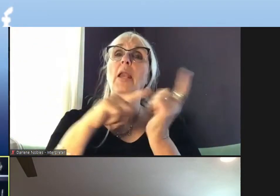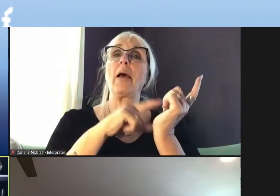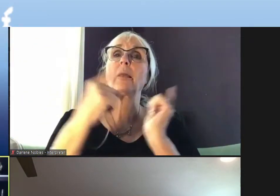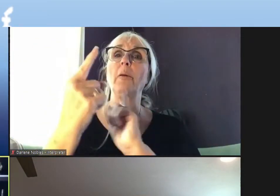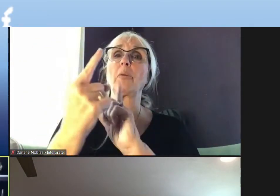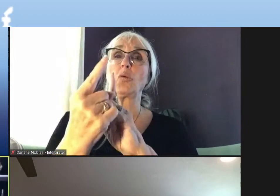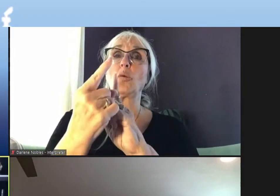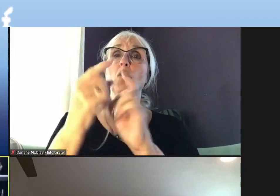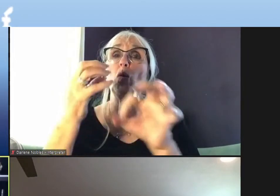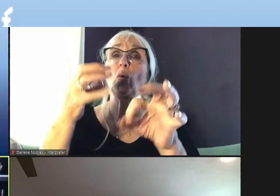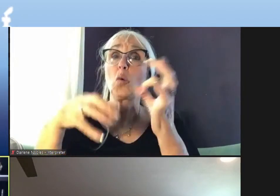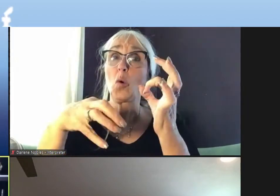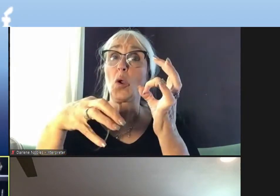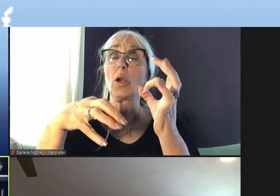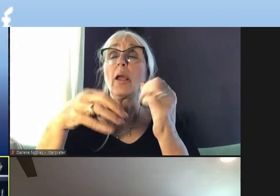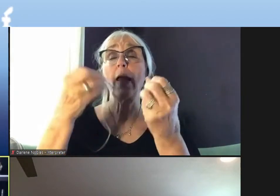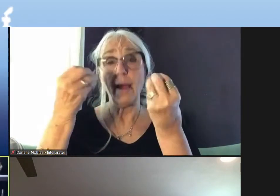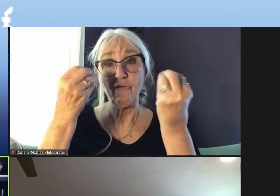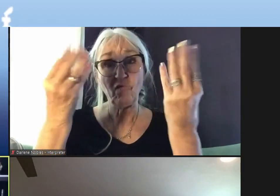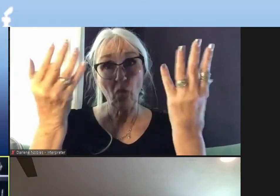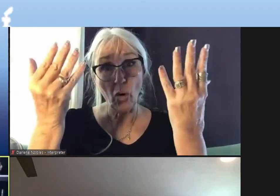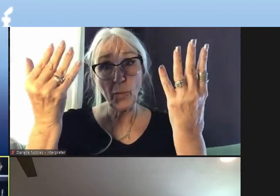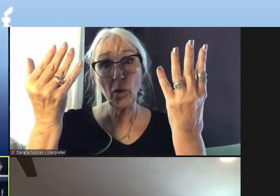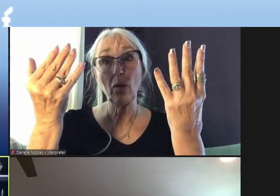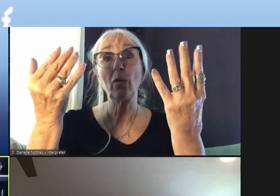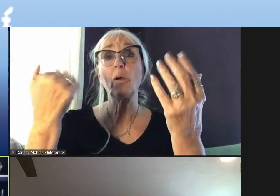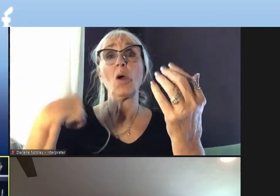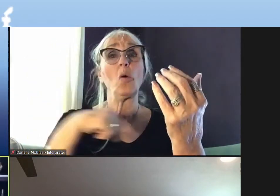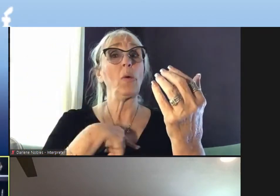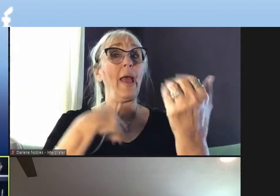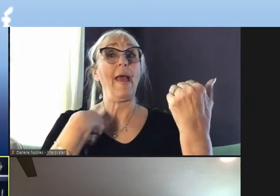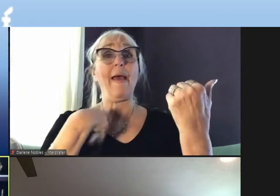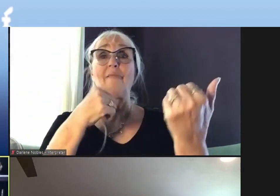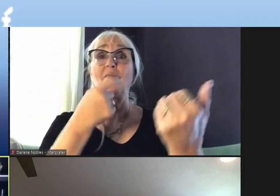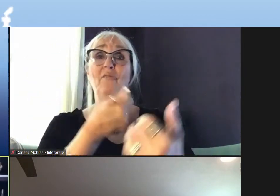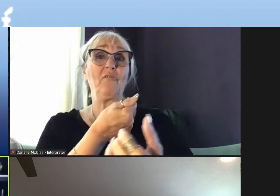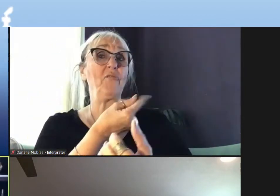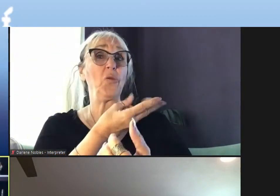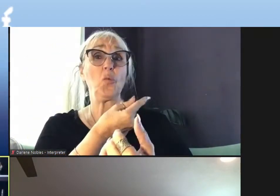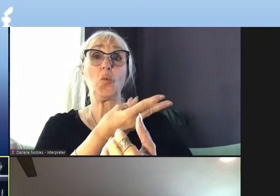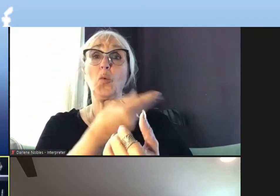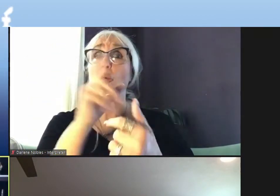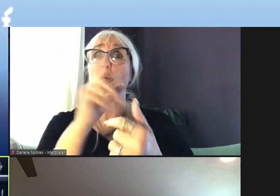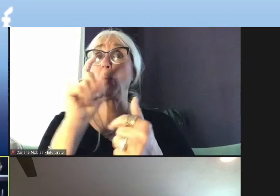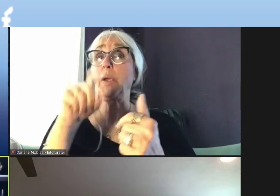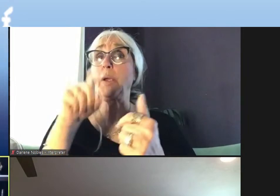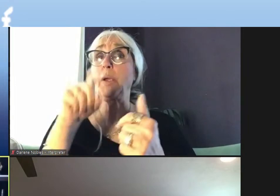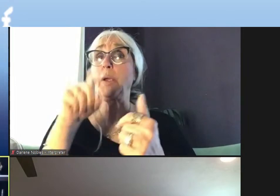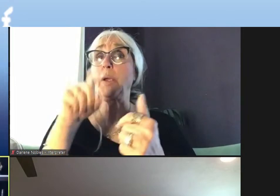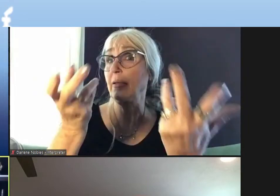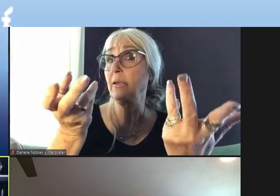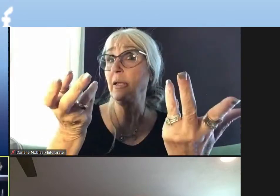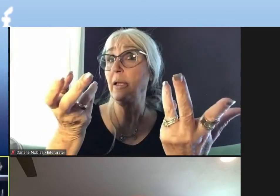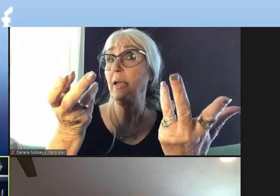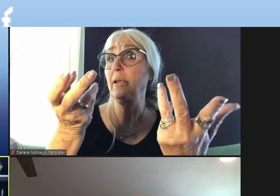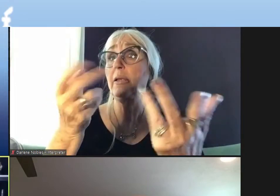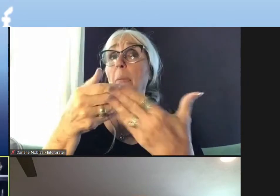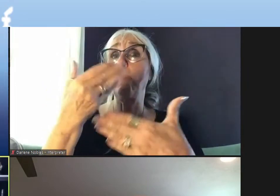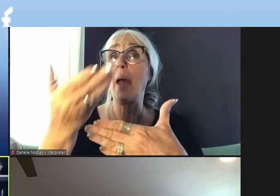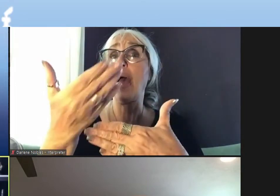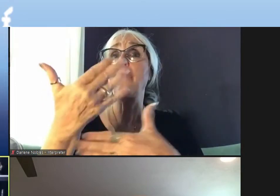that we're running low. We would have a need then where I could make that purchase of